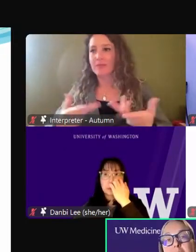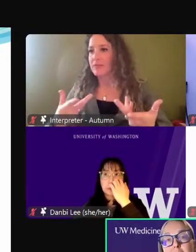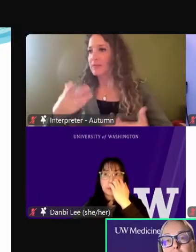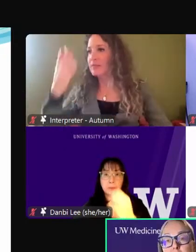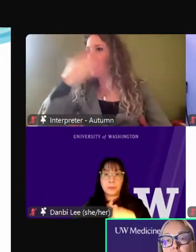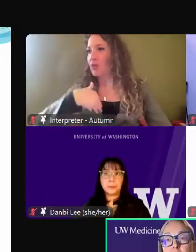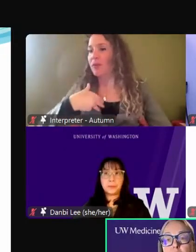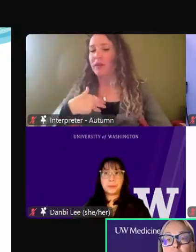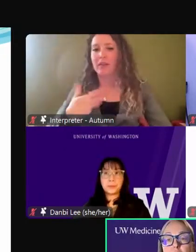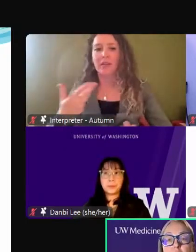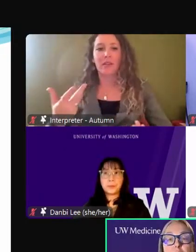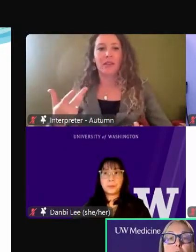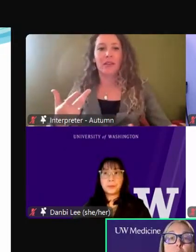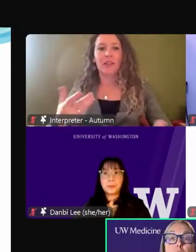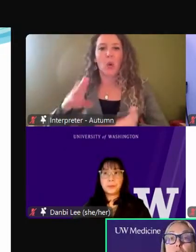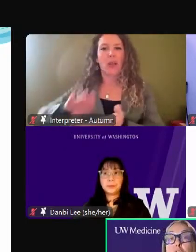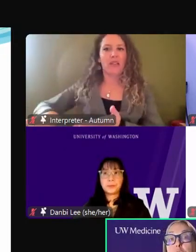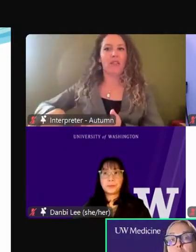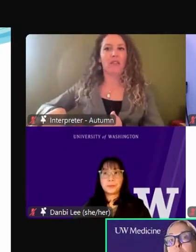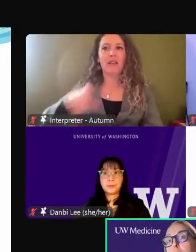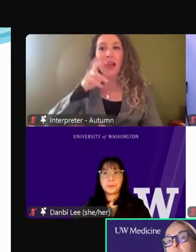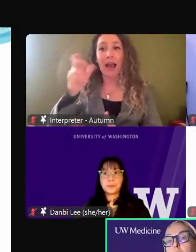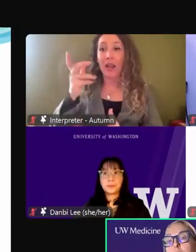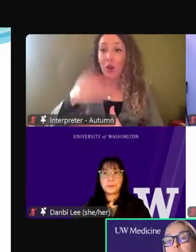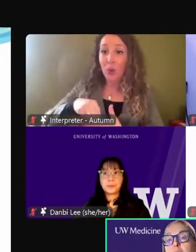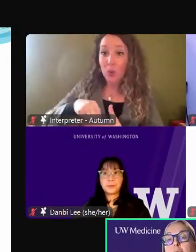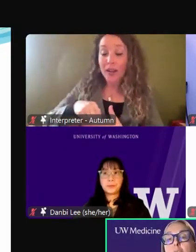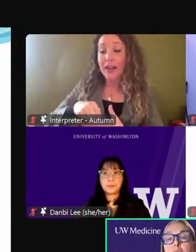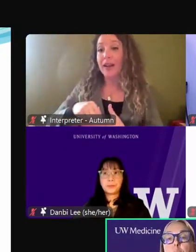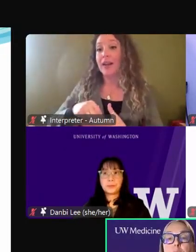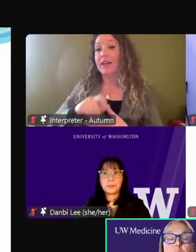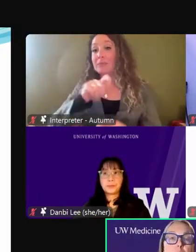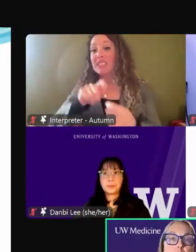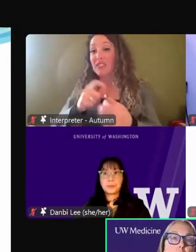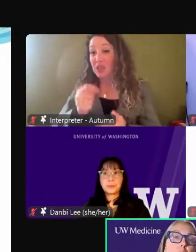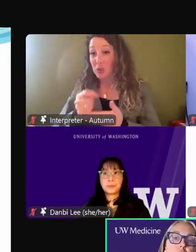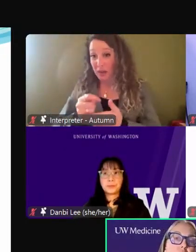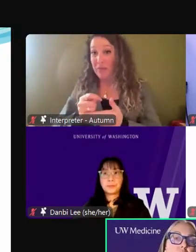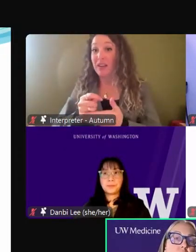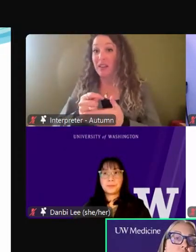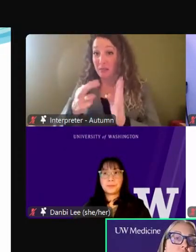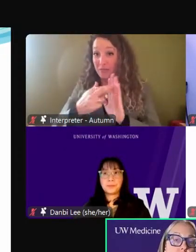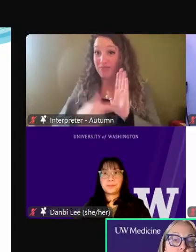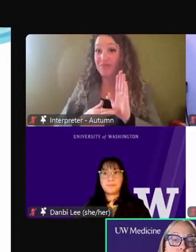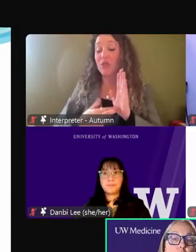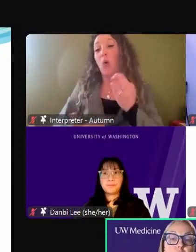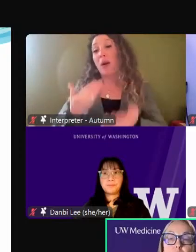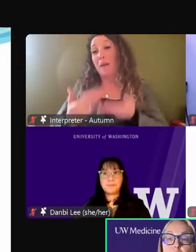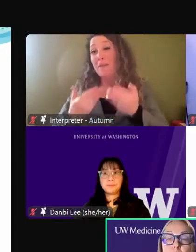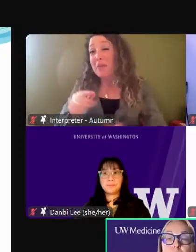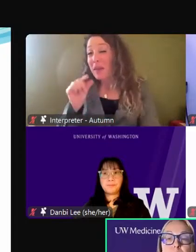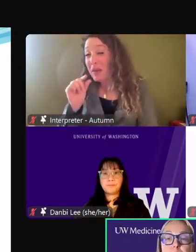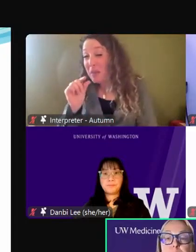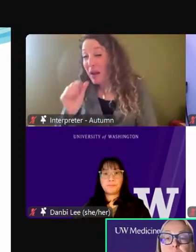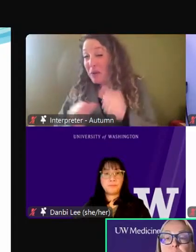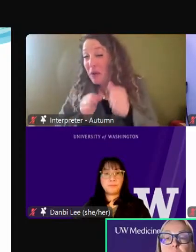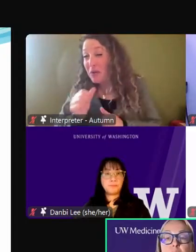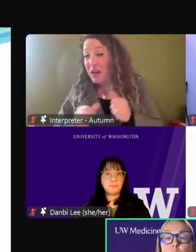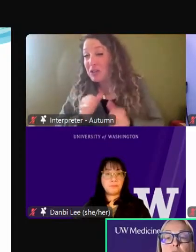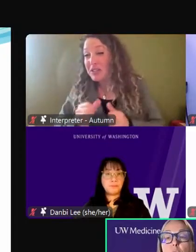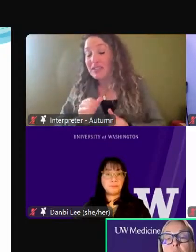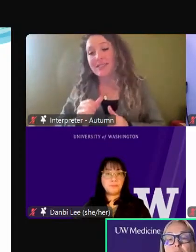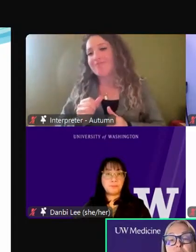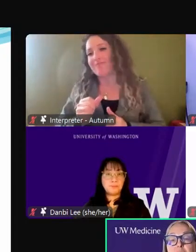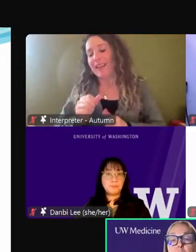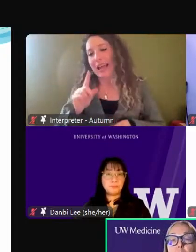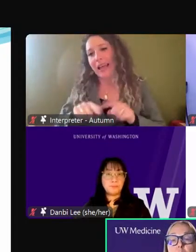exclusion or lack of consideration from certain treatment protocols, as well as microaggressions and mistrust.